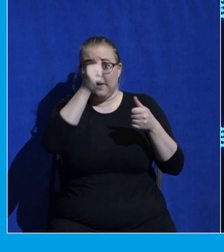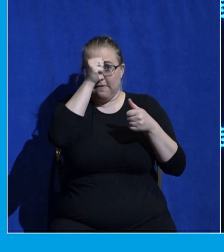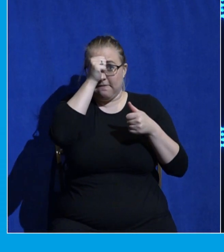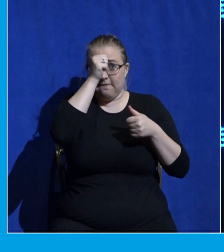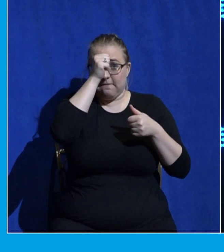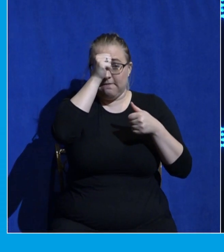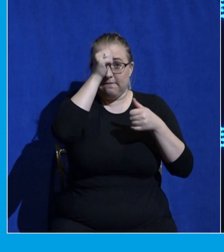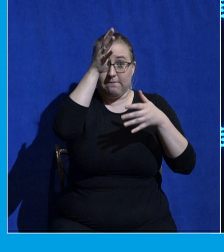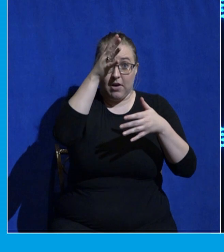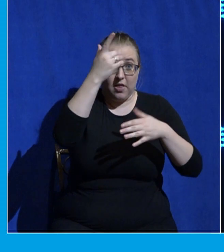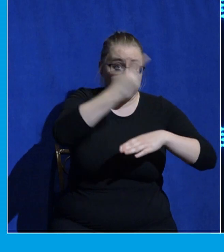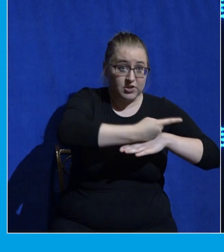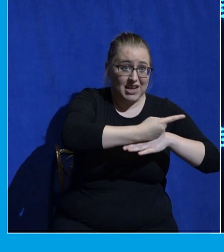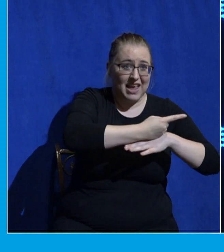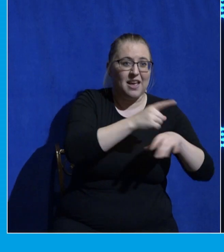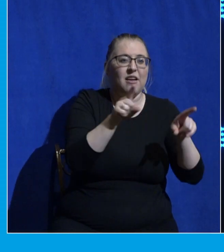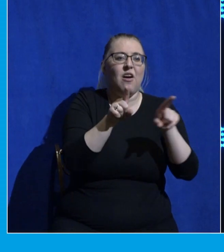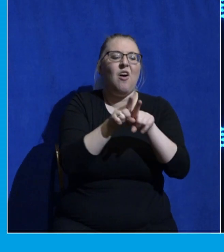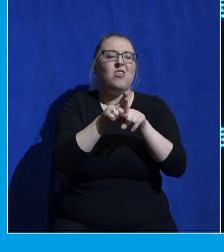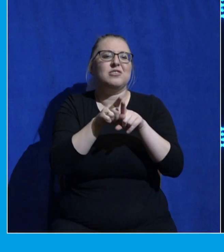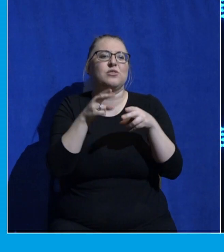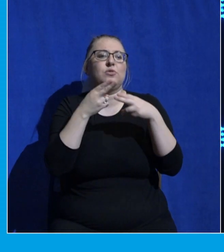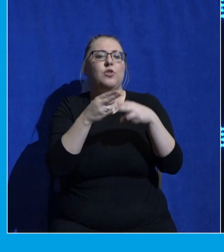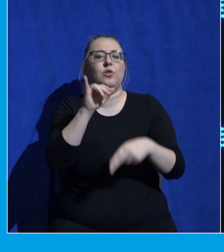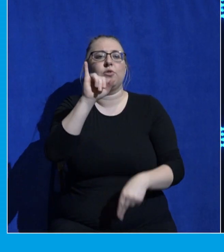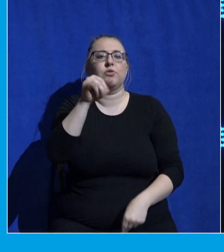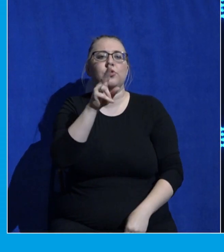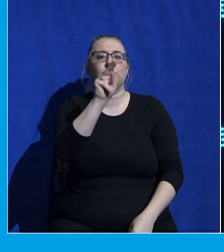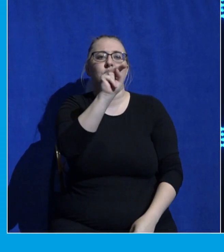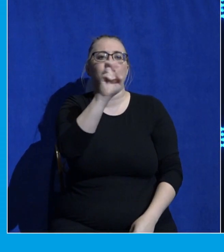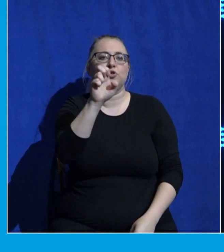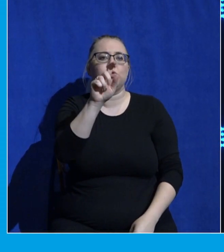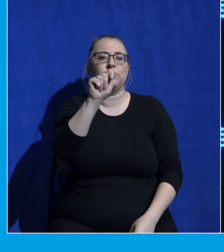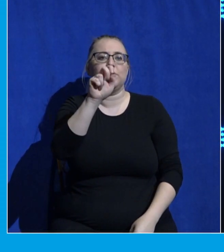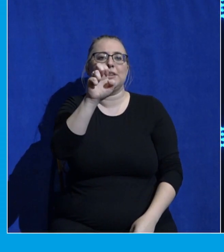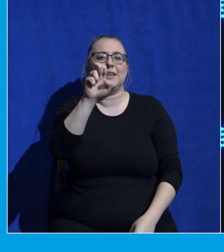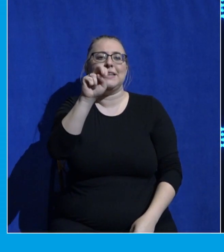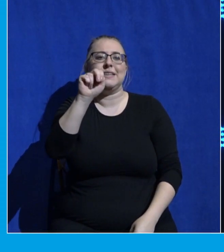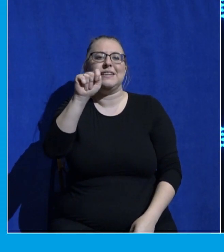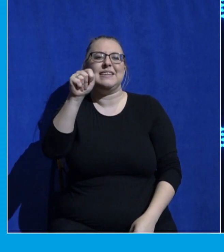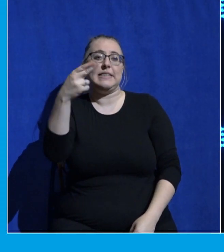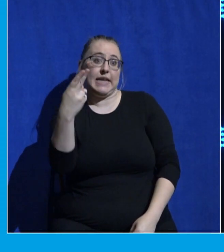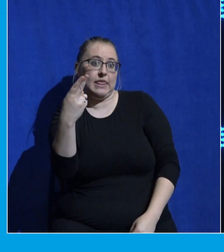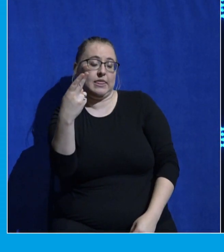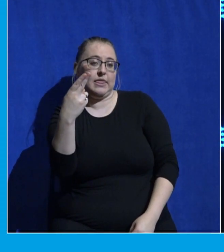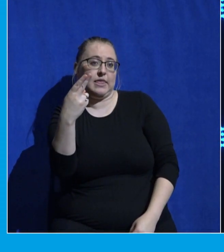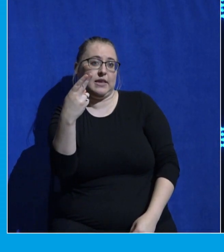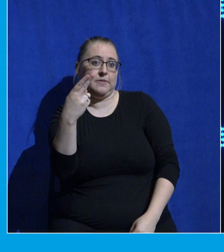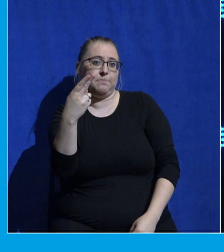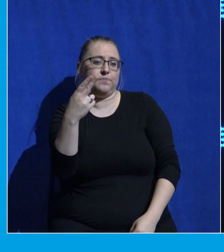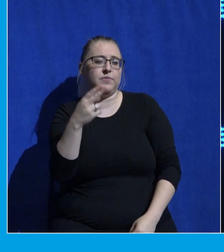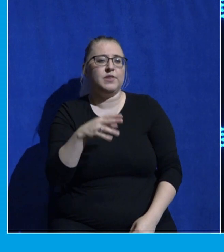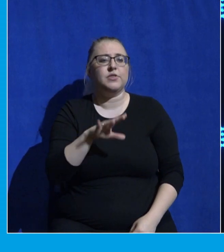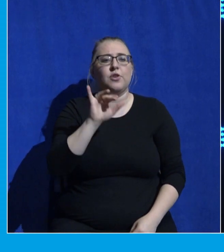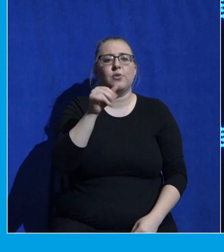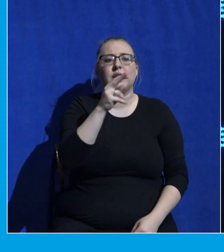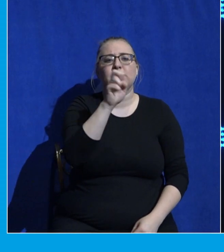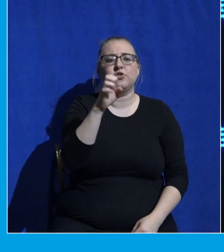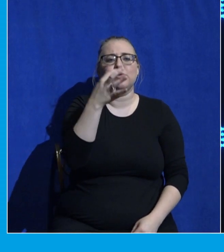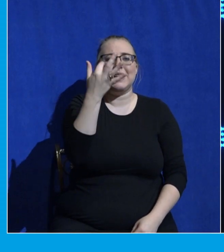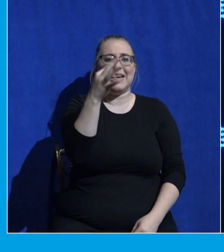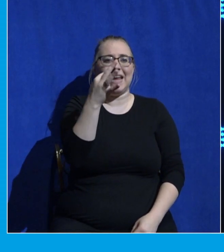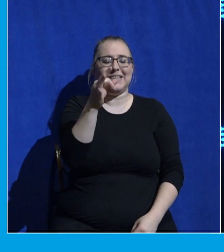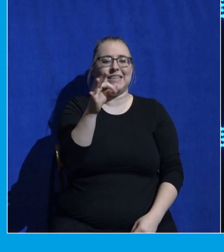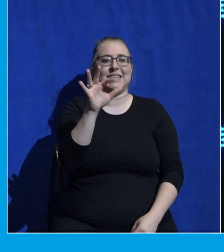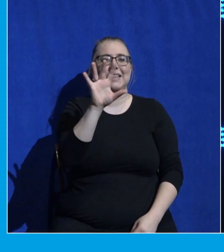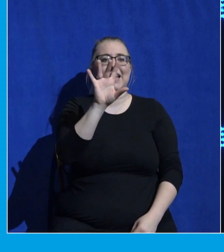called Juneteenth. And it commemorates something that happened on June 19th, 1865. I'll give you a brief history lesson, and I'll give